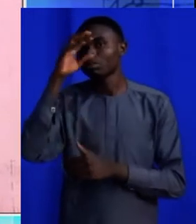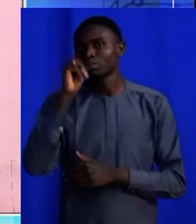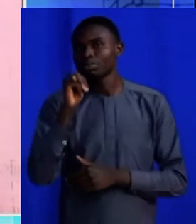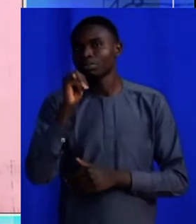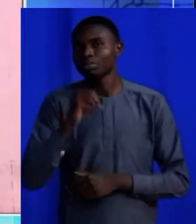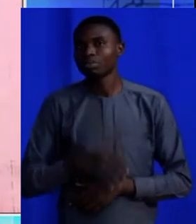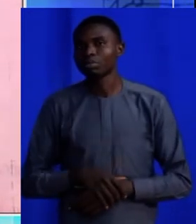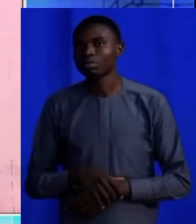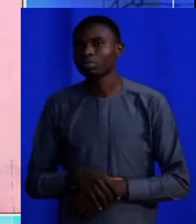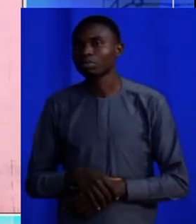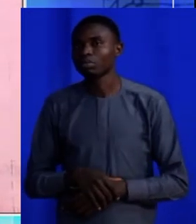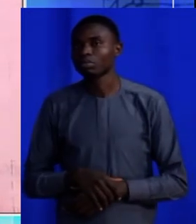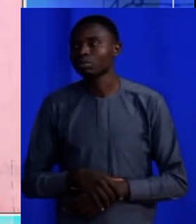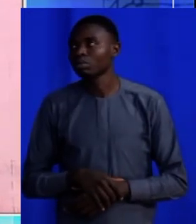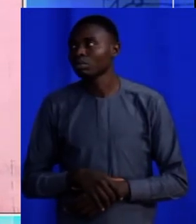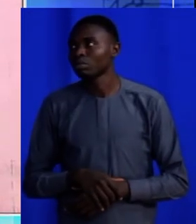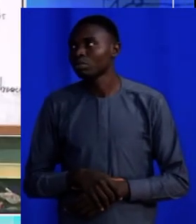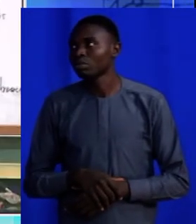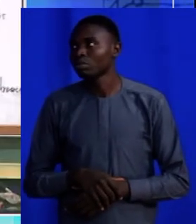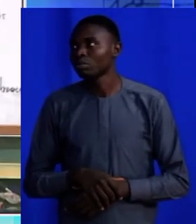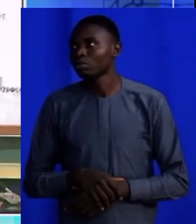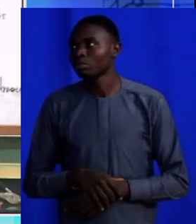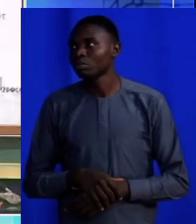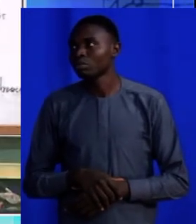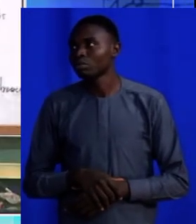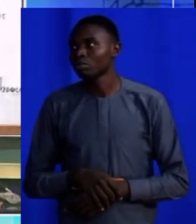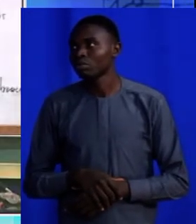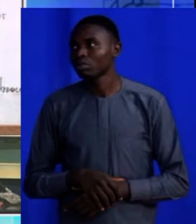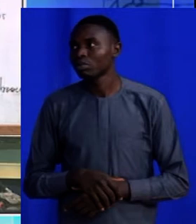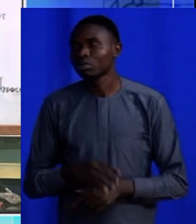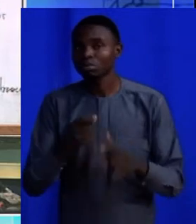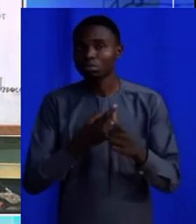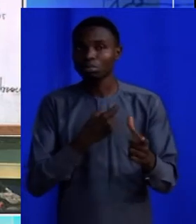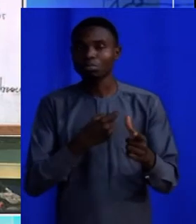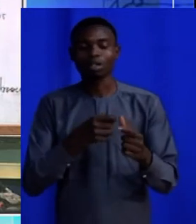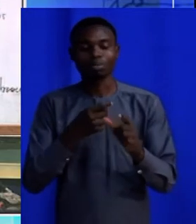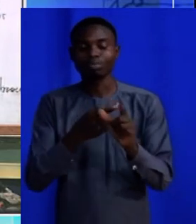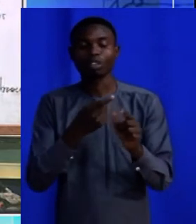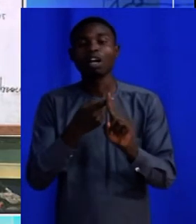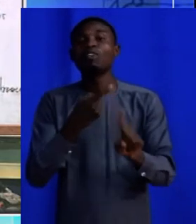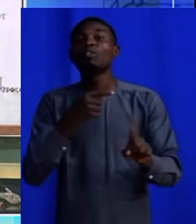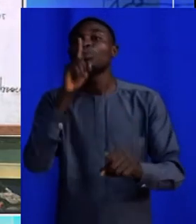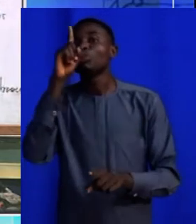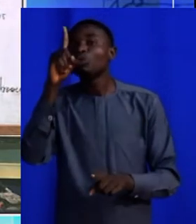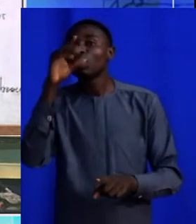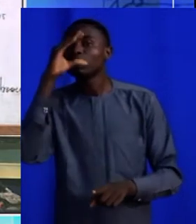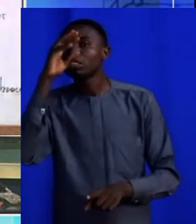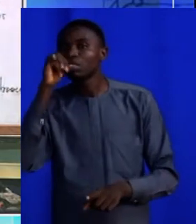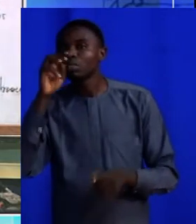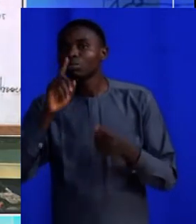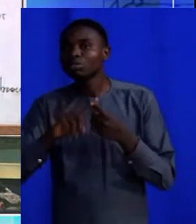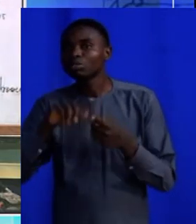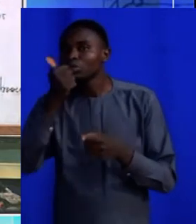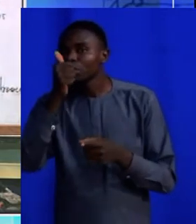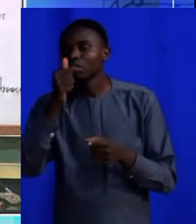So, and maybe teeth. Sometimes people use the teeth of animals to go